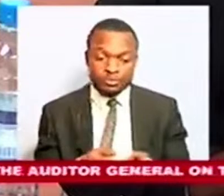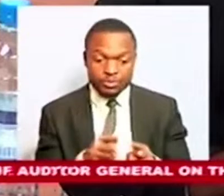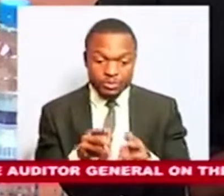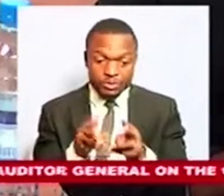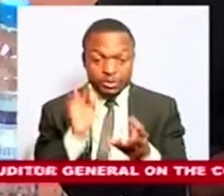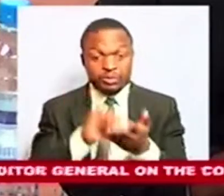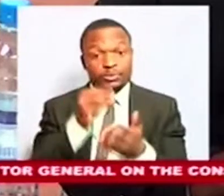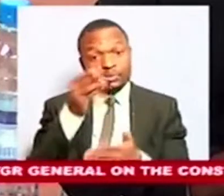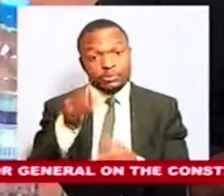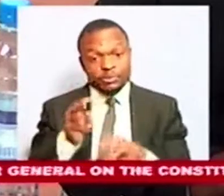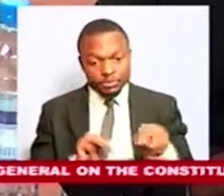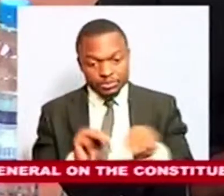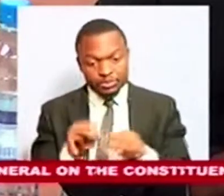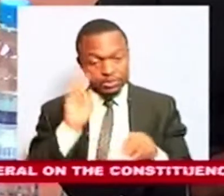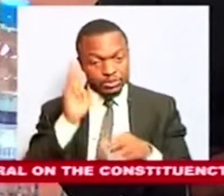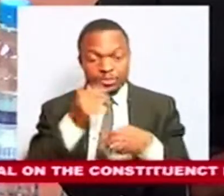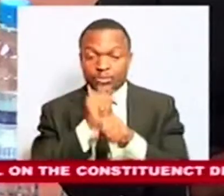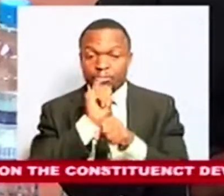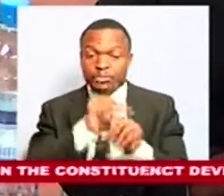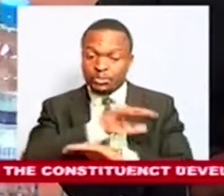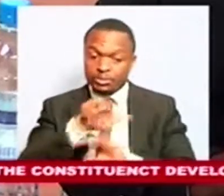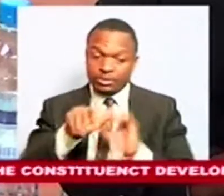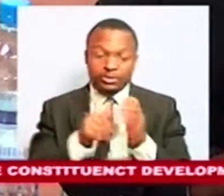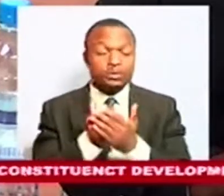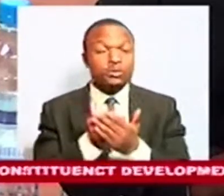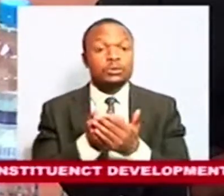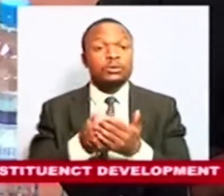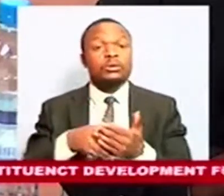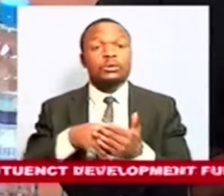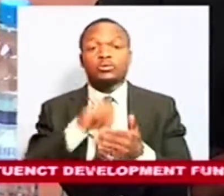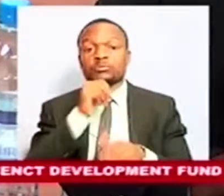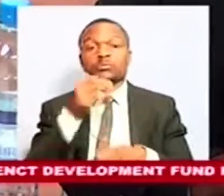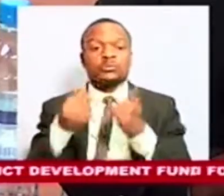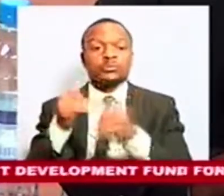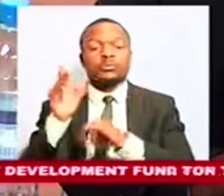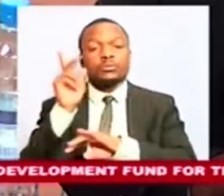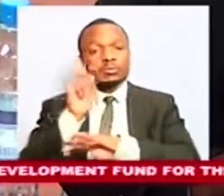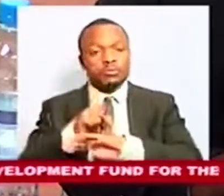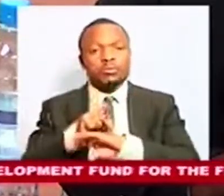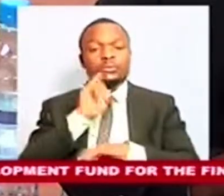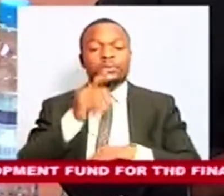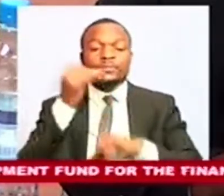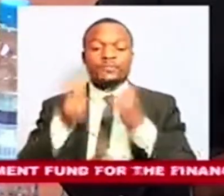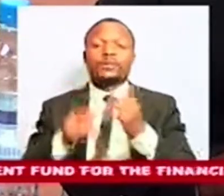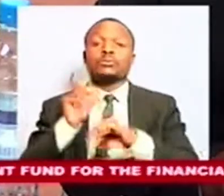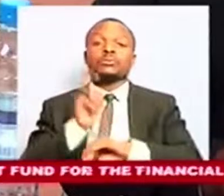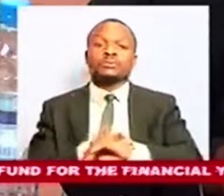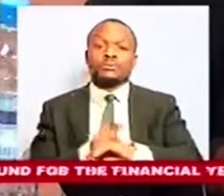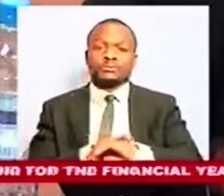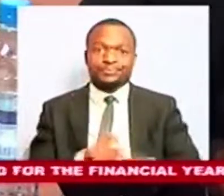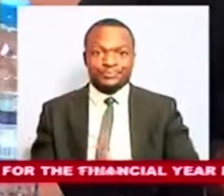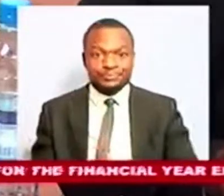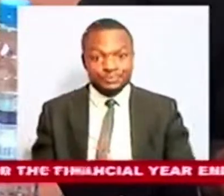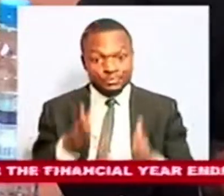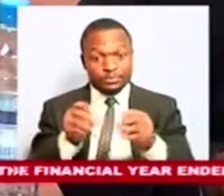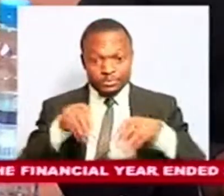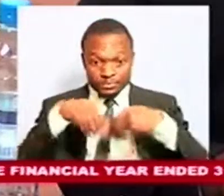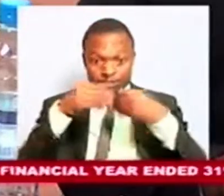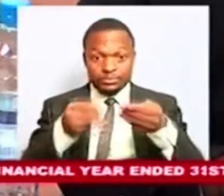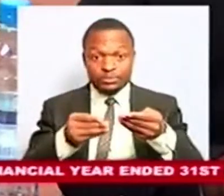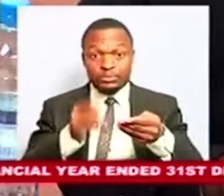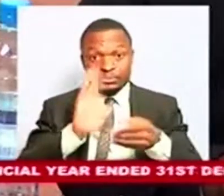measure. Management shall ensure that all the outstanding projects are completed on time. I wish to submit